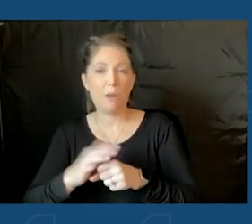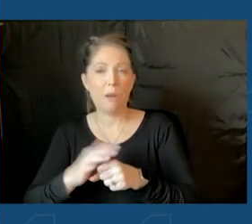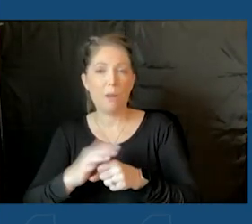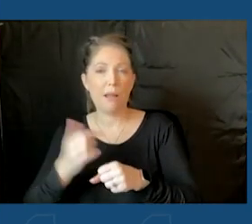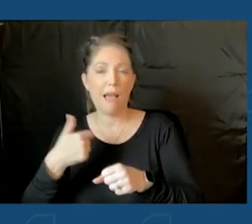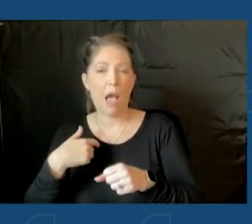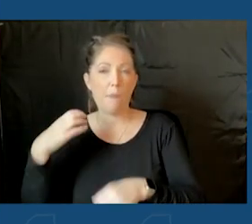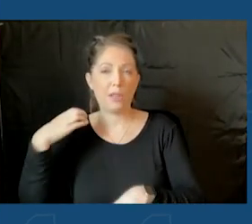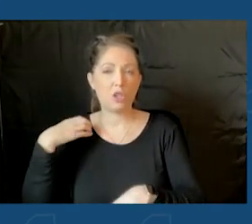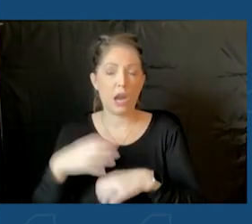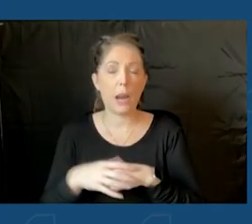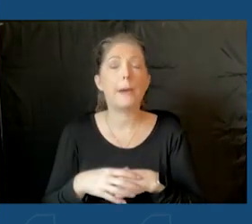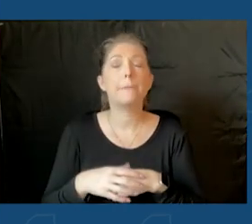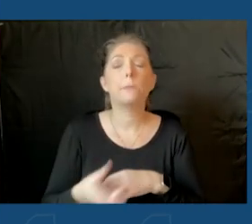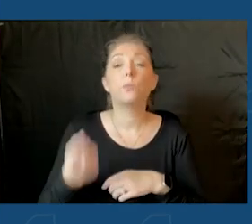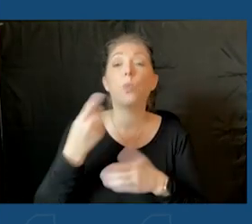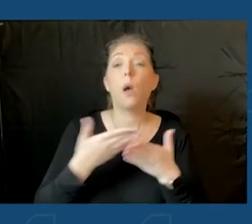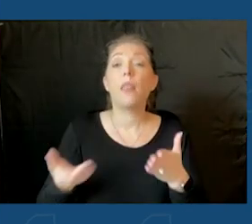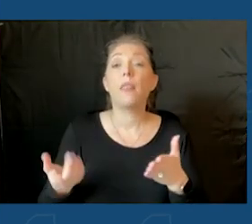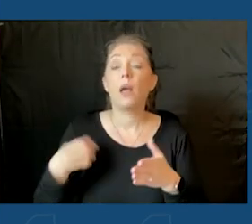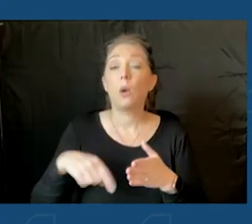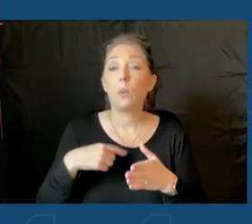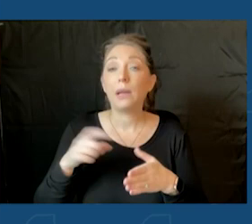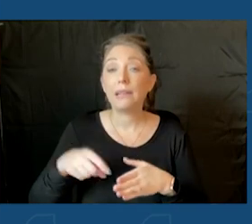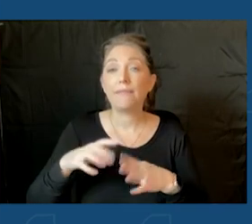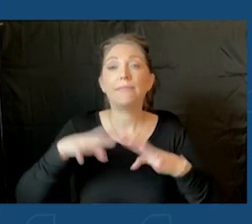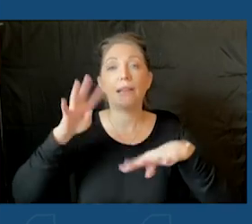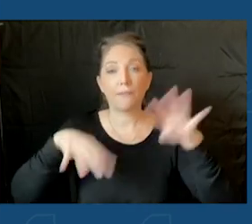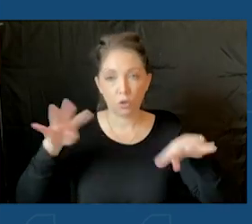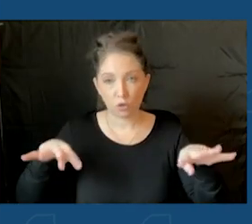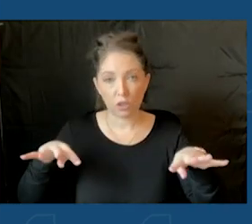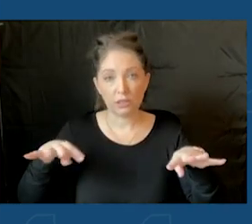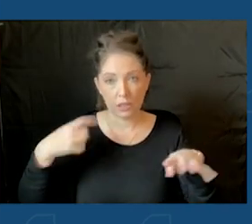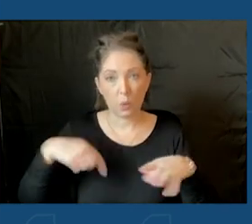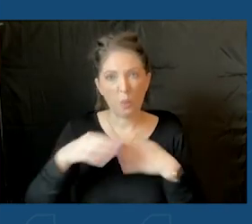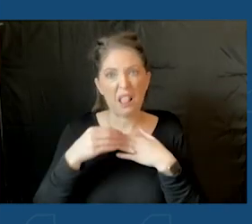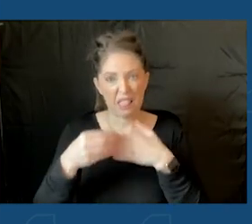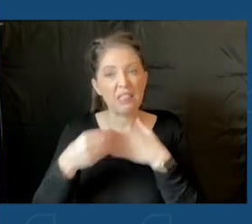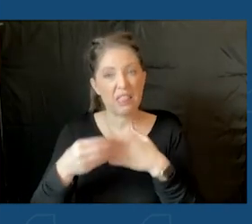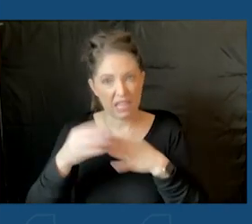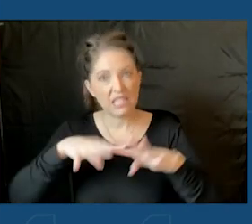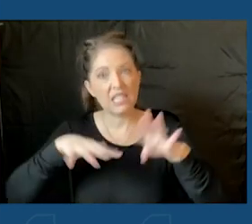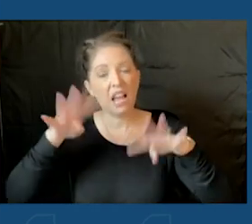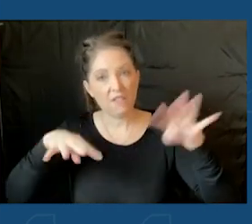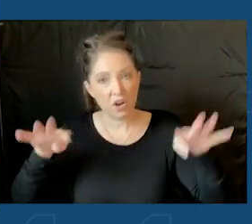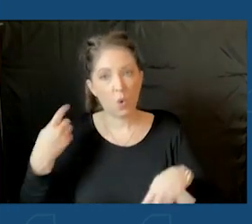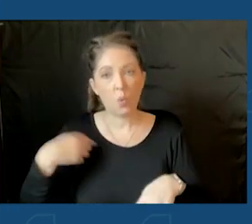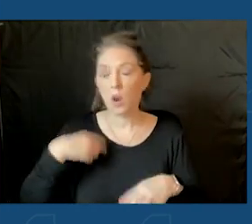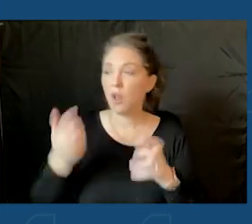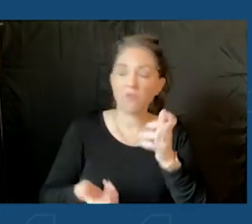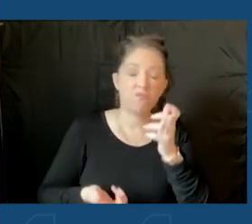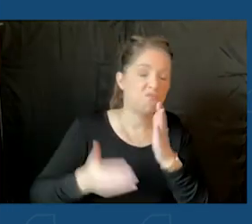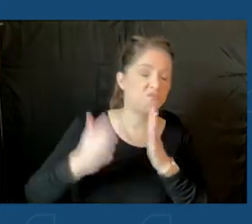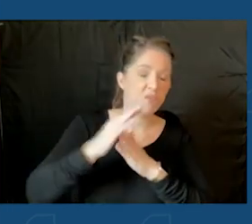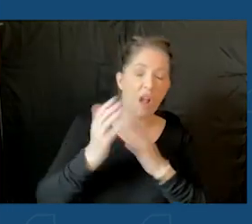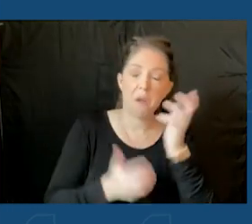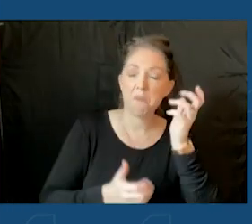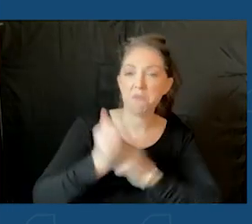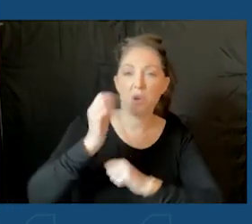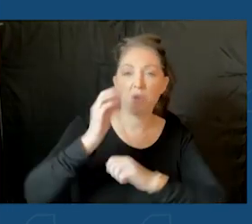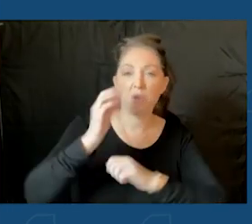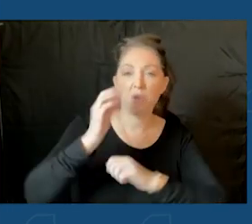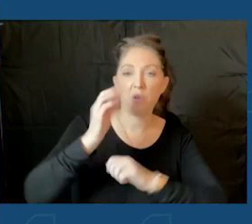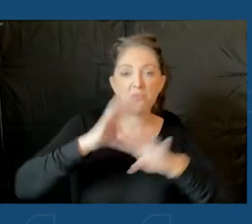things that we lead in is diversity. We are the most diverse borough of any county in